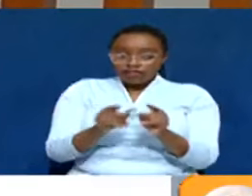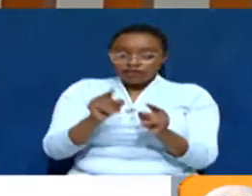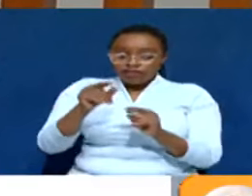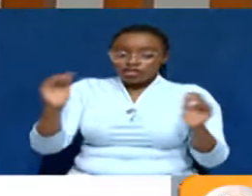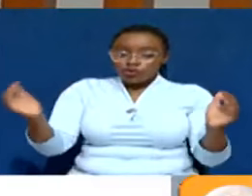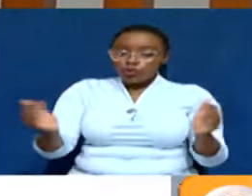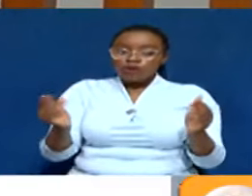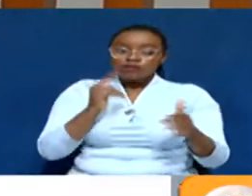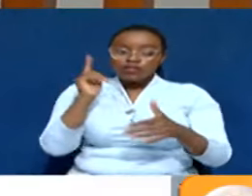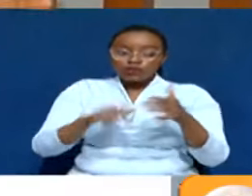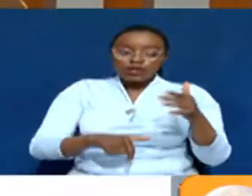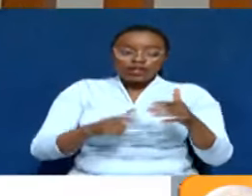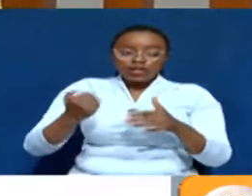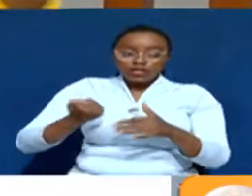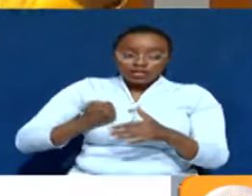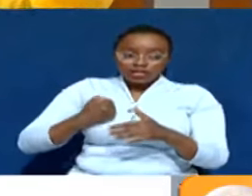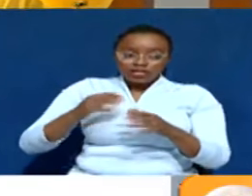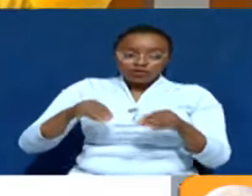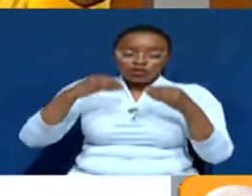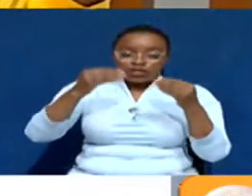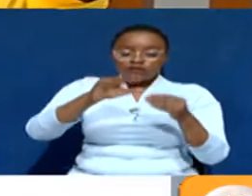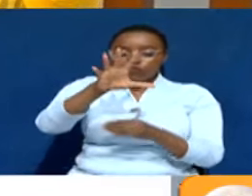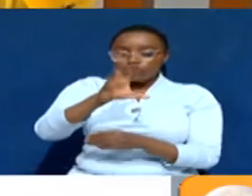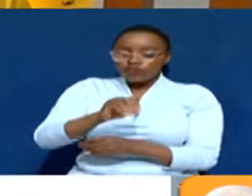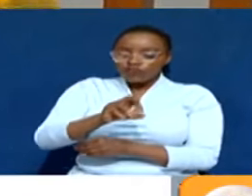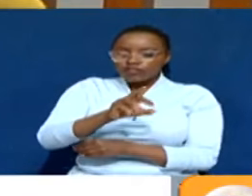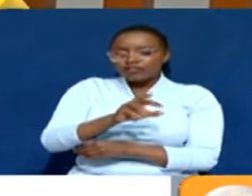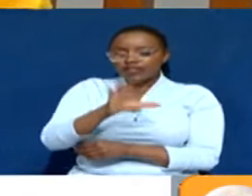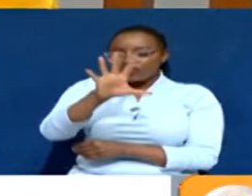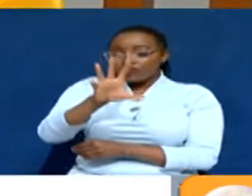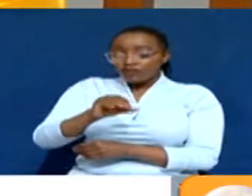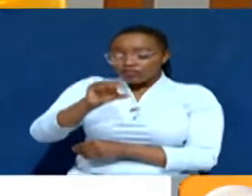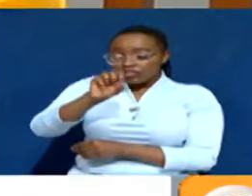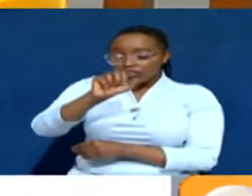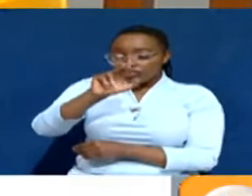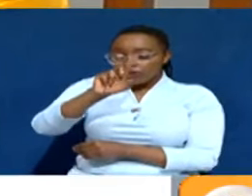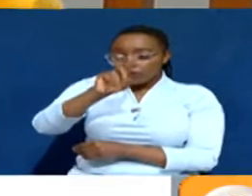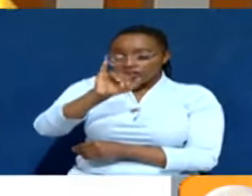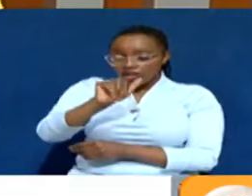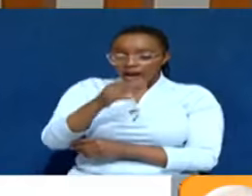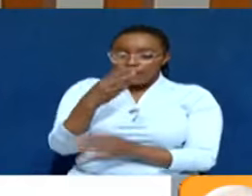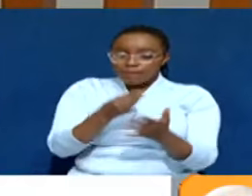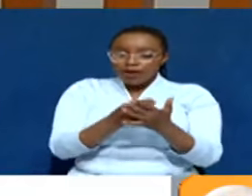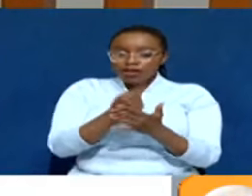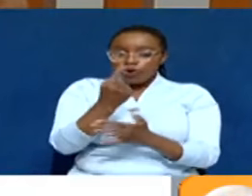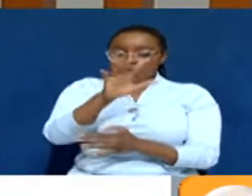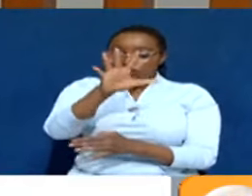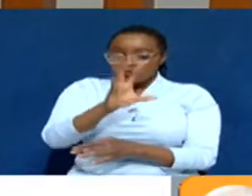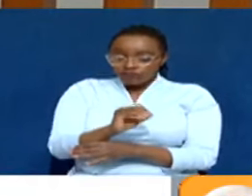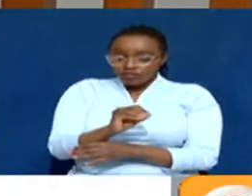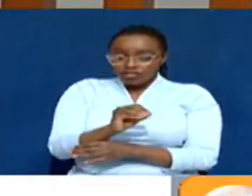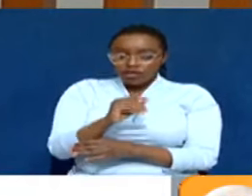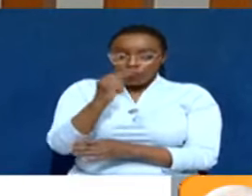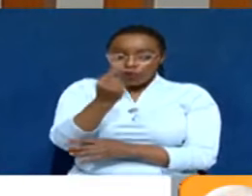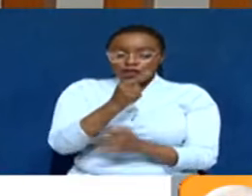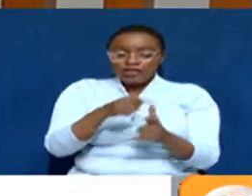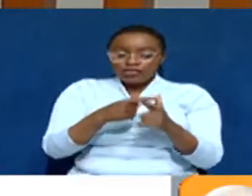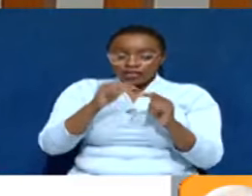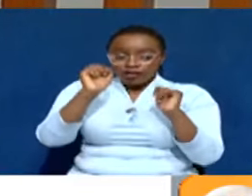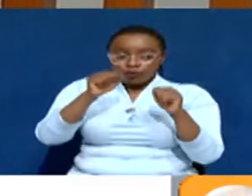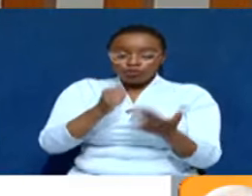hii welfare, tuseme kila msichana apewe 50 reals. Only 50. Only 50. only 50 reals